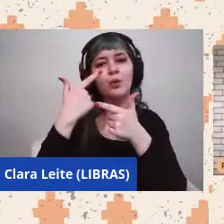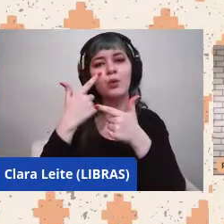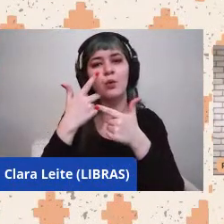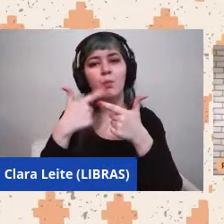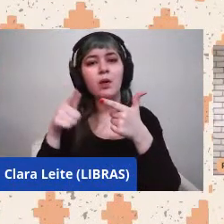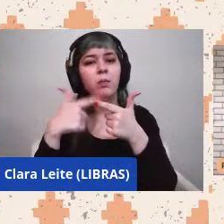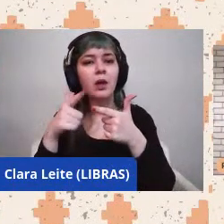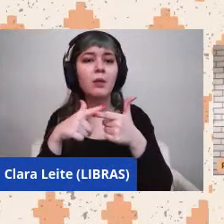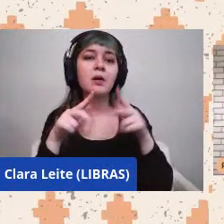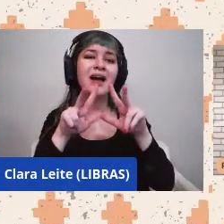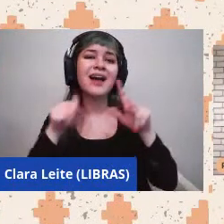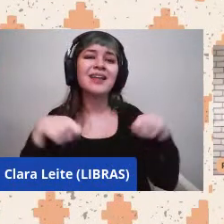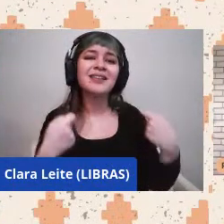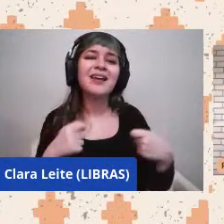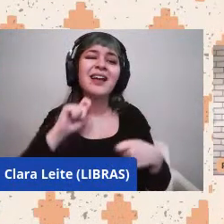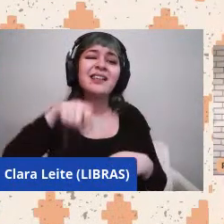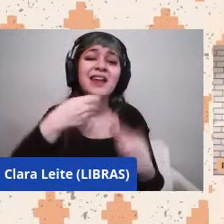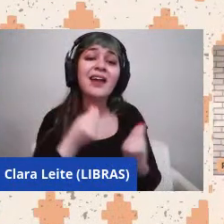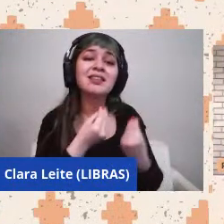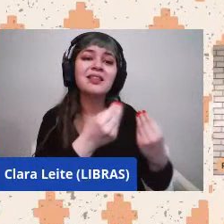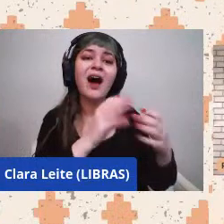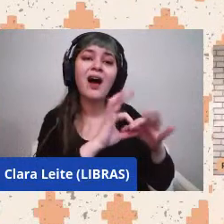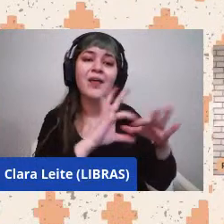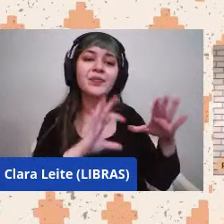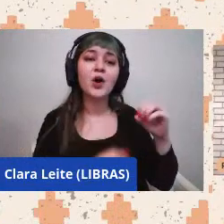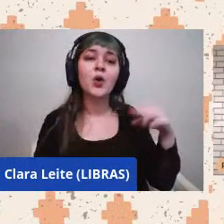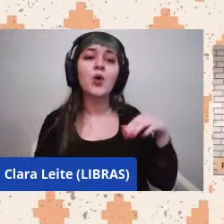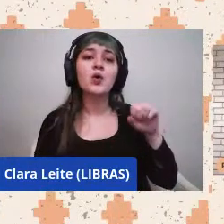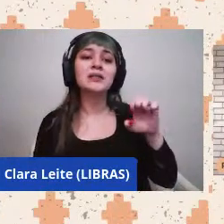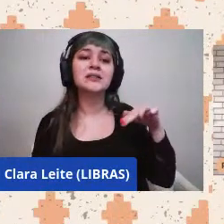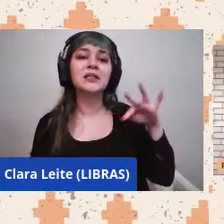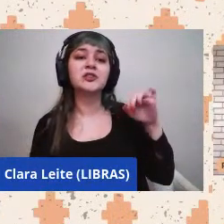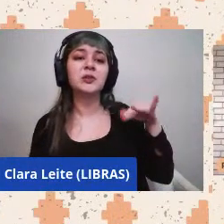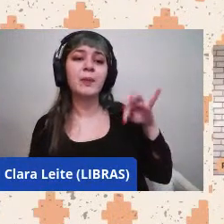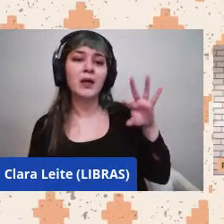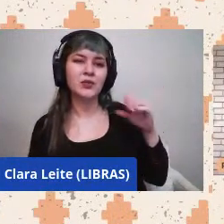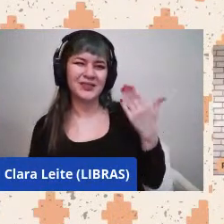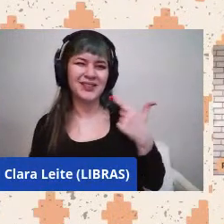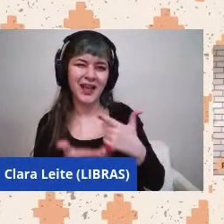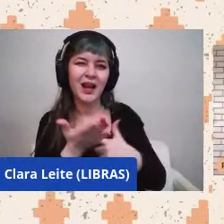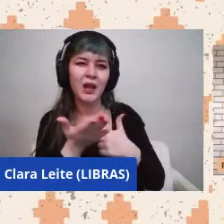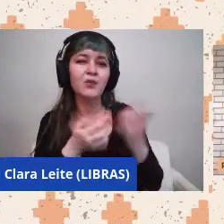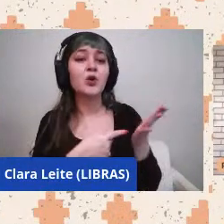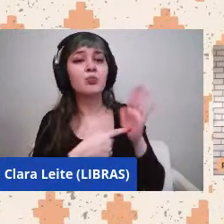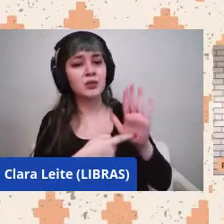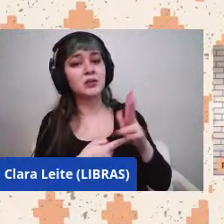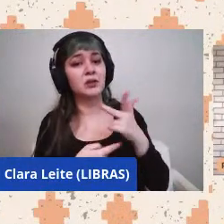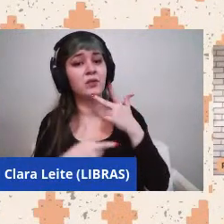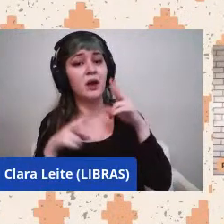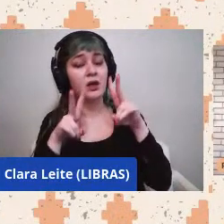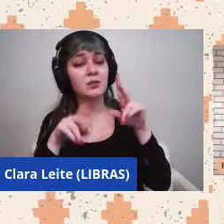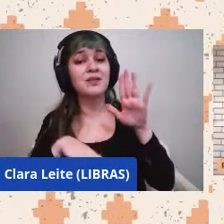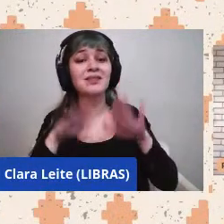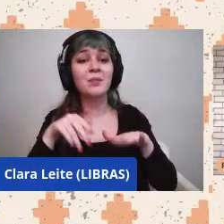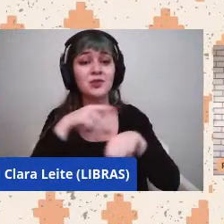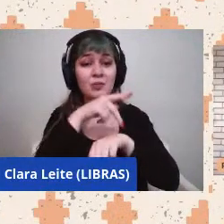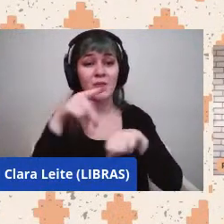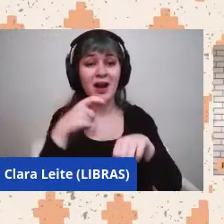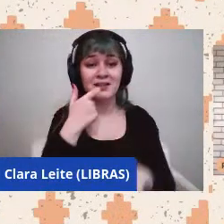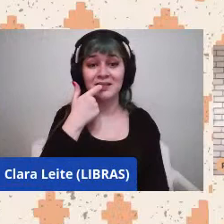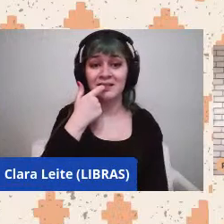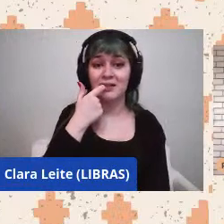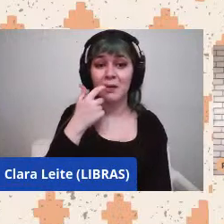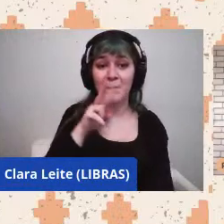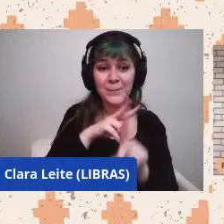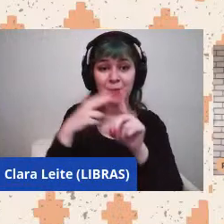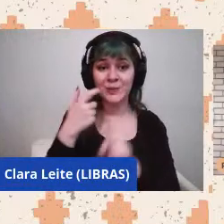give consent, and this is something that we wrote about in the book that I showed you earlier, that in some countries, actually children